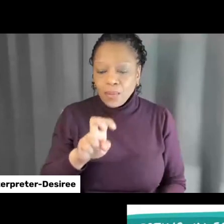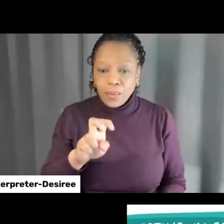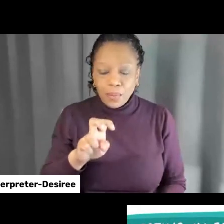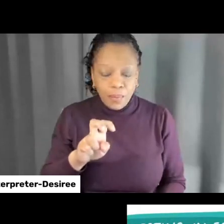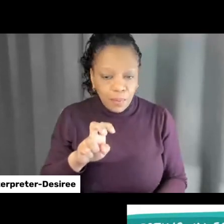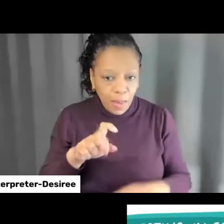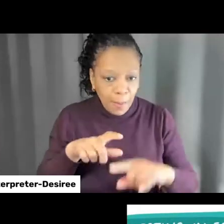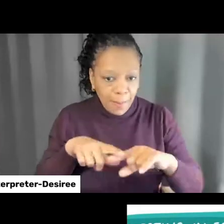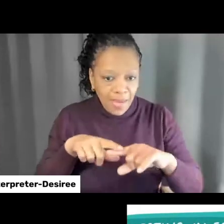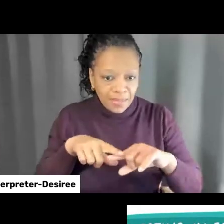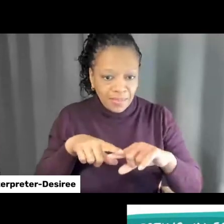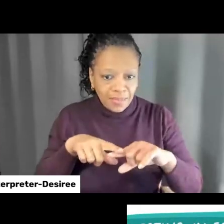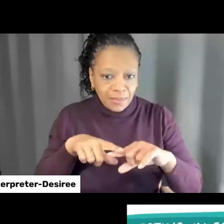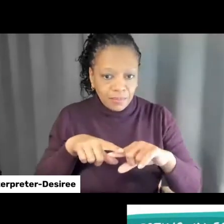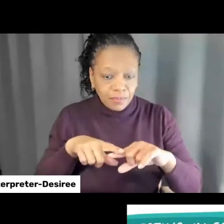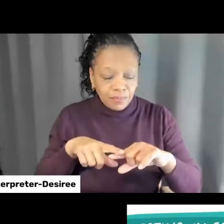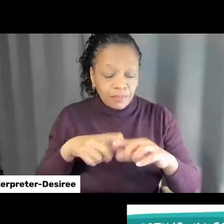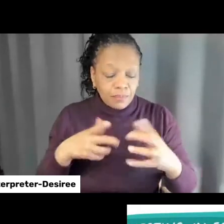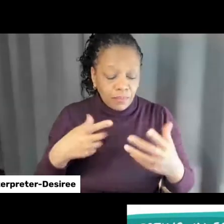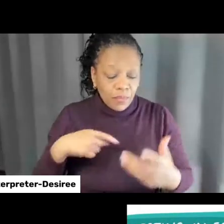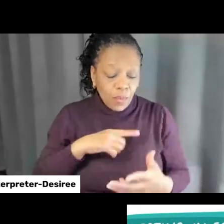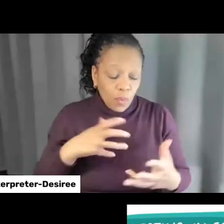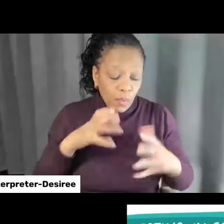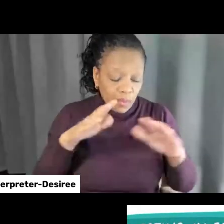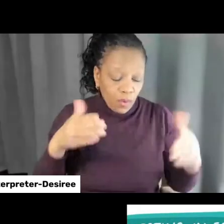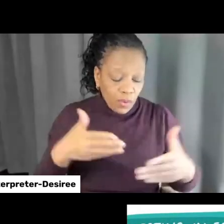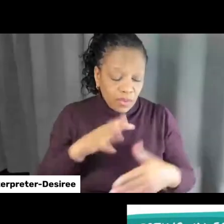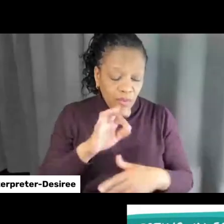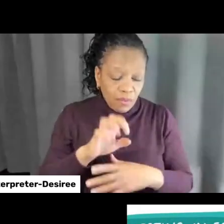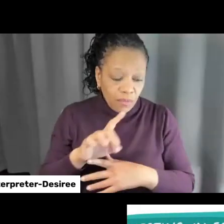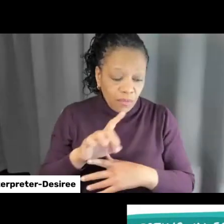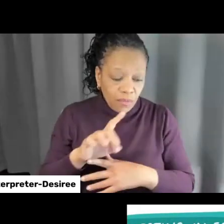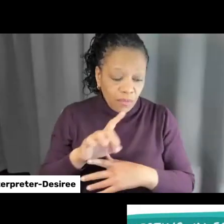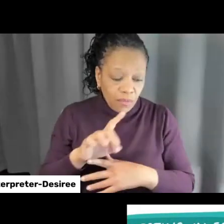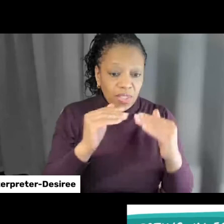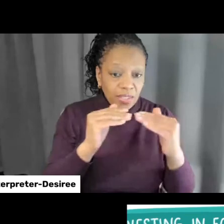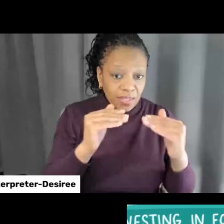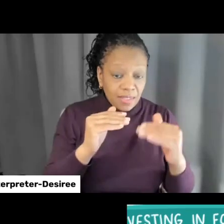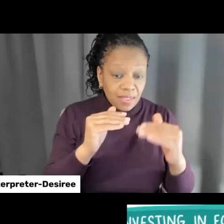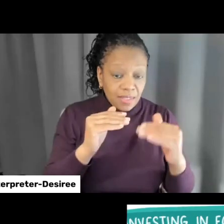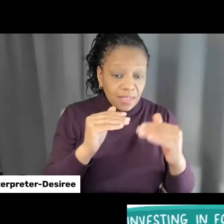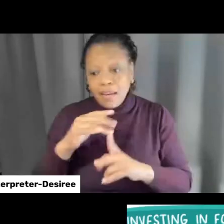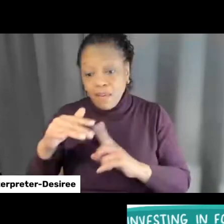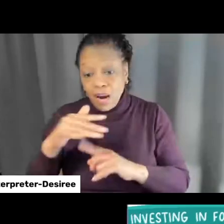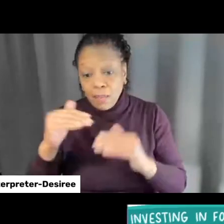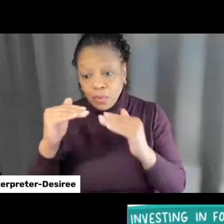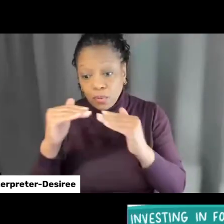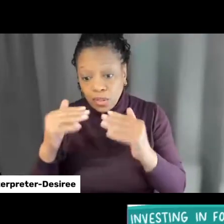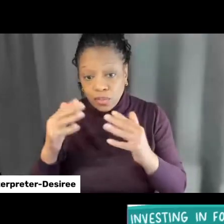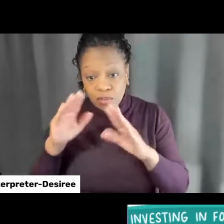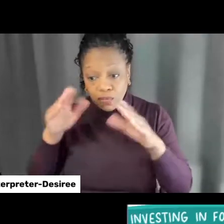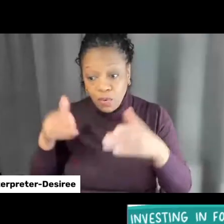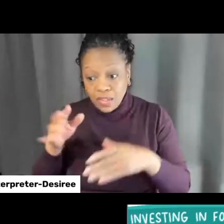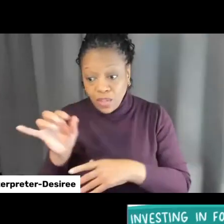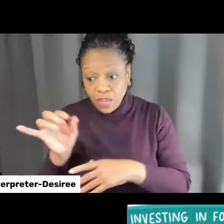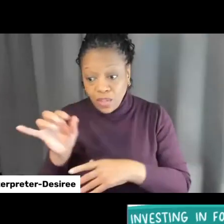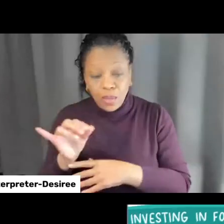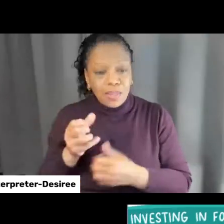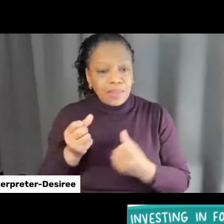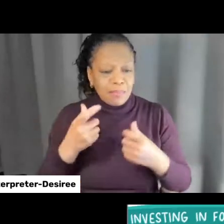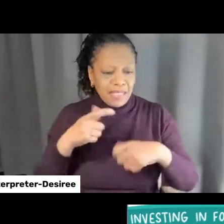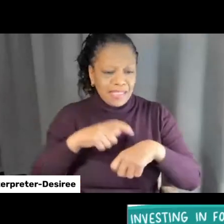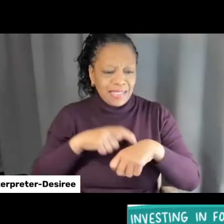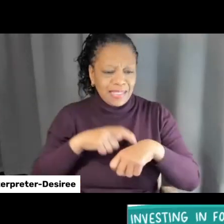provide, we want to focus on food justice. We also want to focus on environmental justice, and those are so linked so often. And how can we use